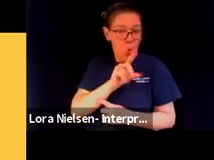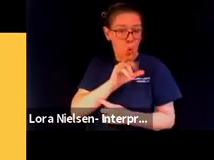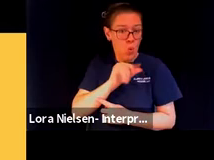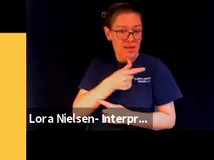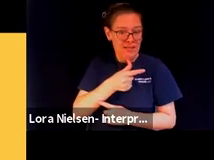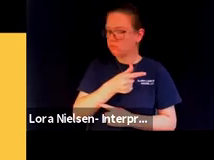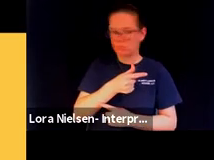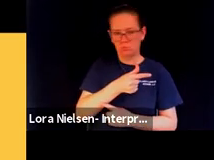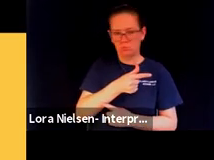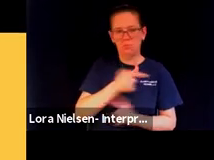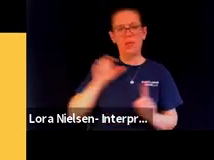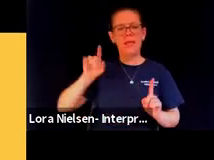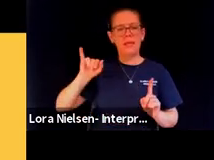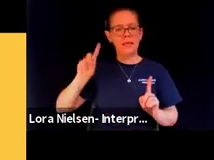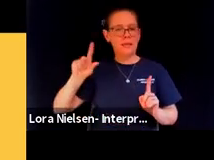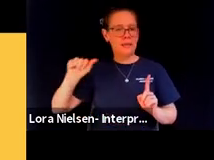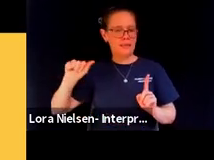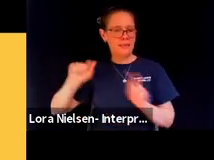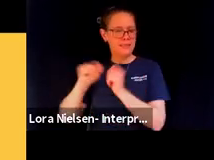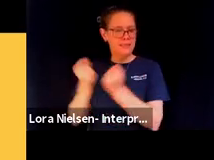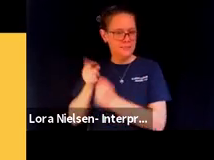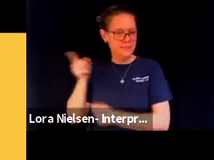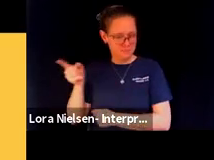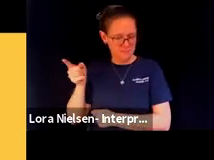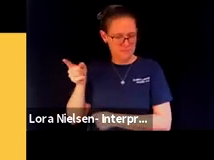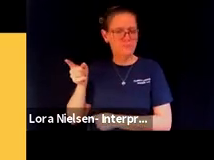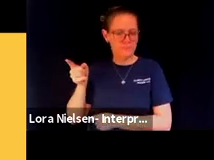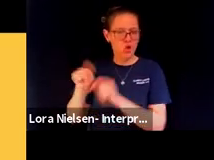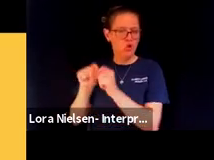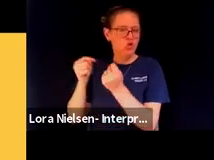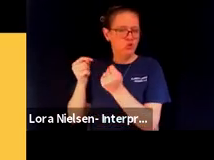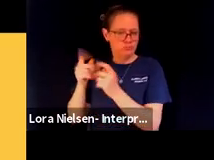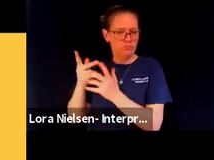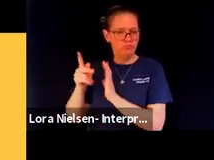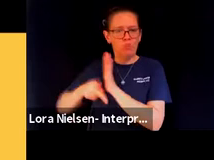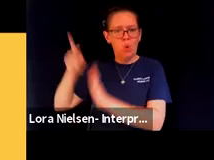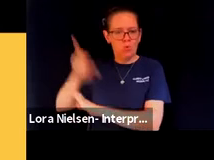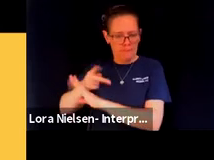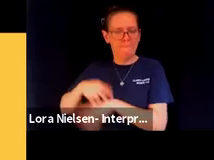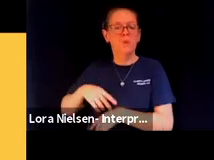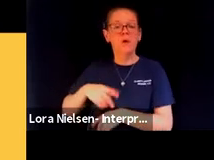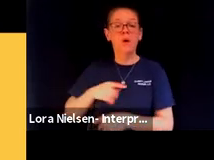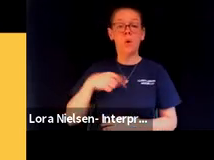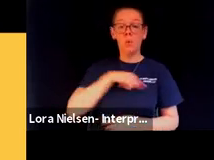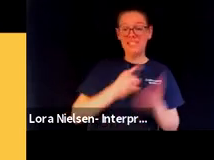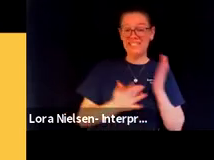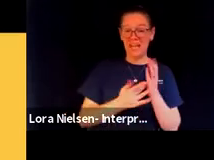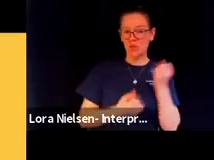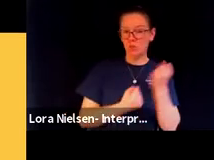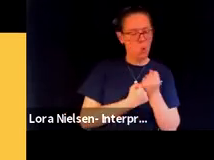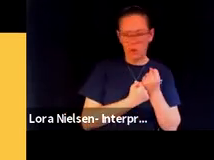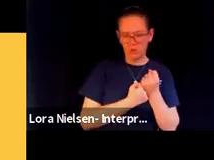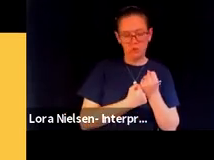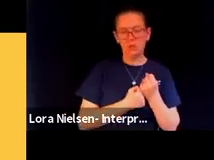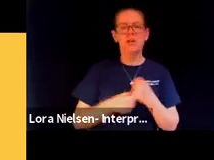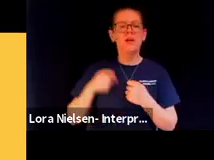that are helping us to do the coding and the programming. We're not tech support. We're building up a solutions team in the company, and they're